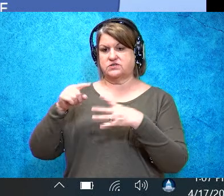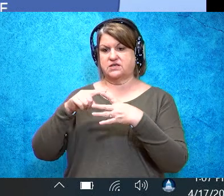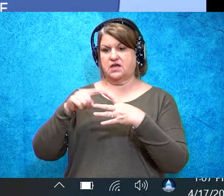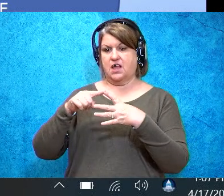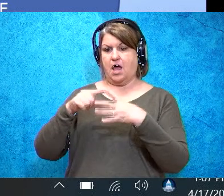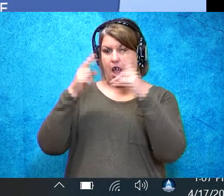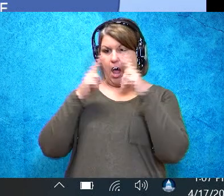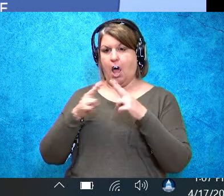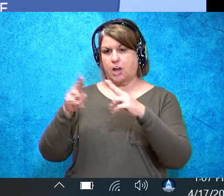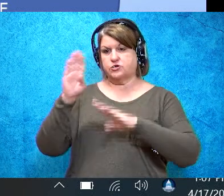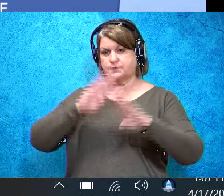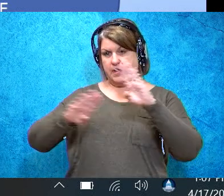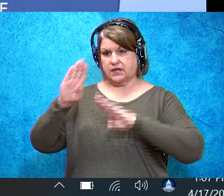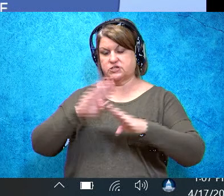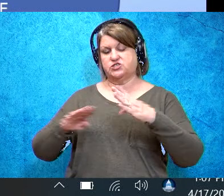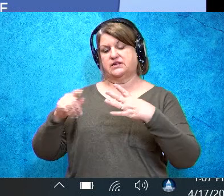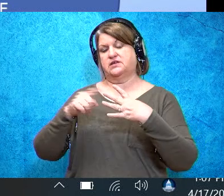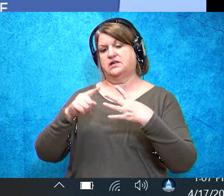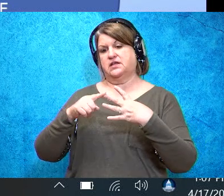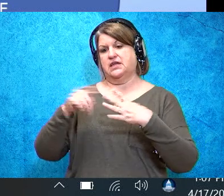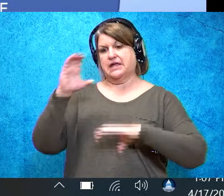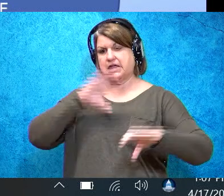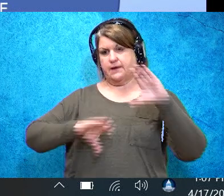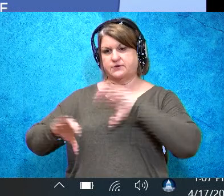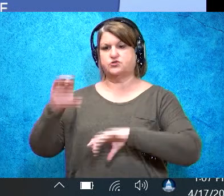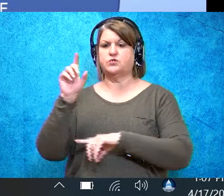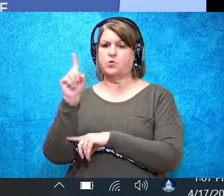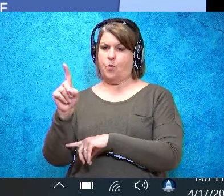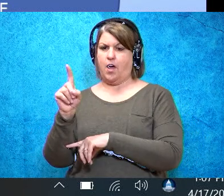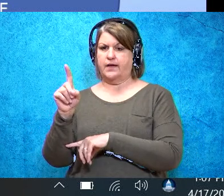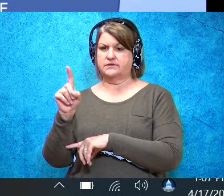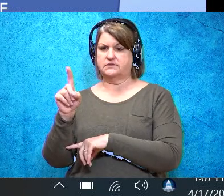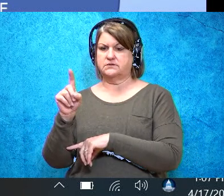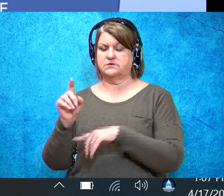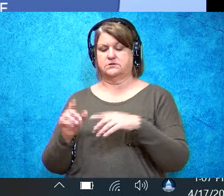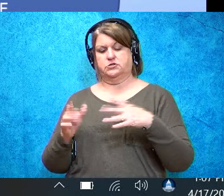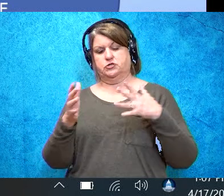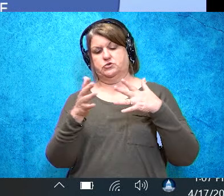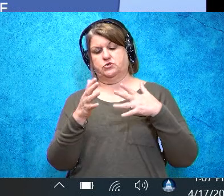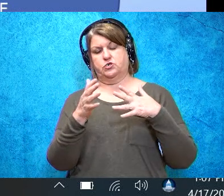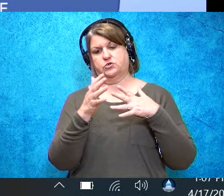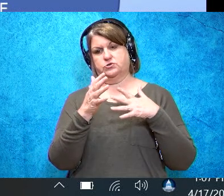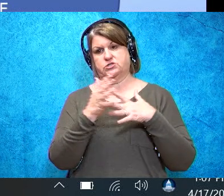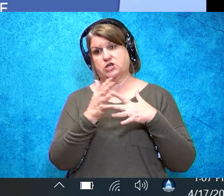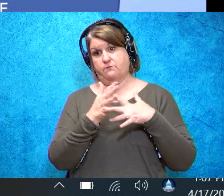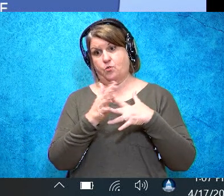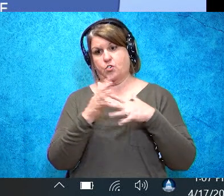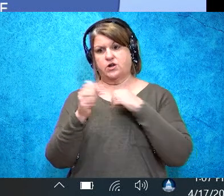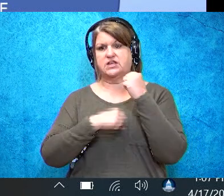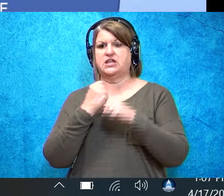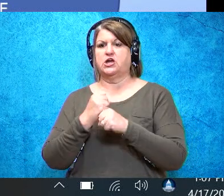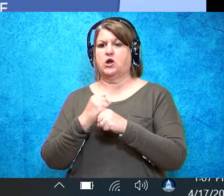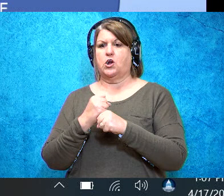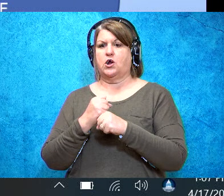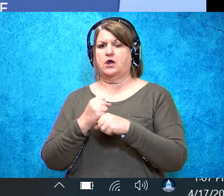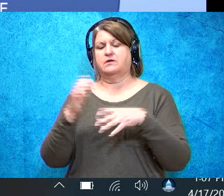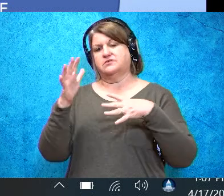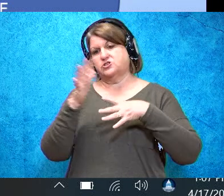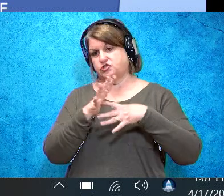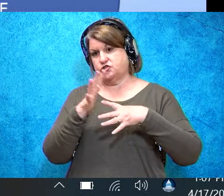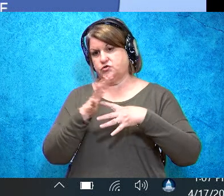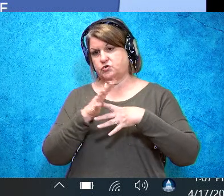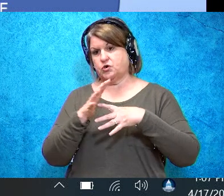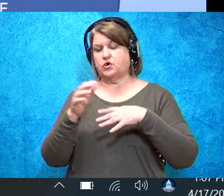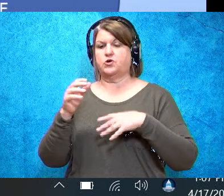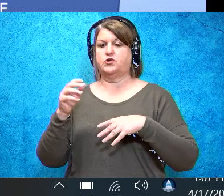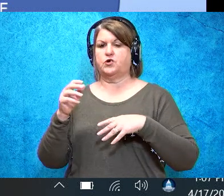grader, chemistry 1 as a sophomore. As a junior, you would need to take your physics requirement, and